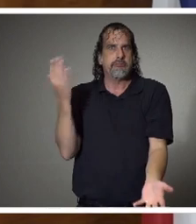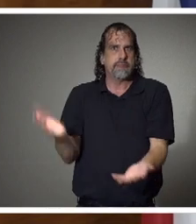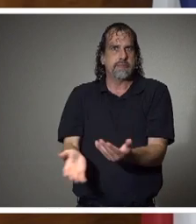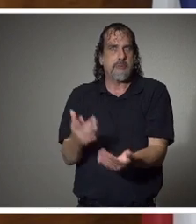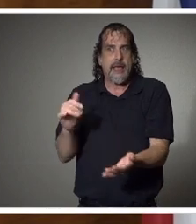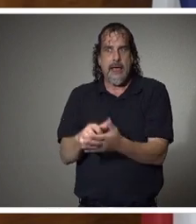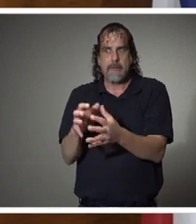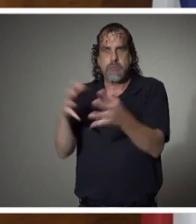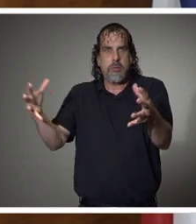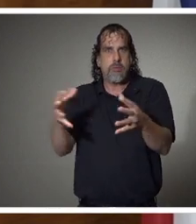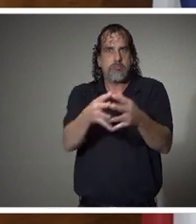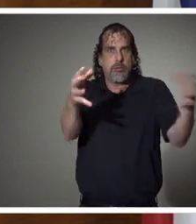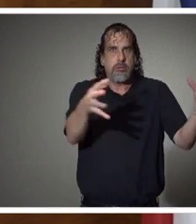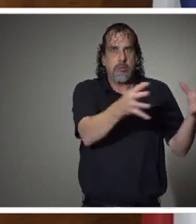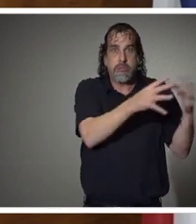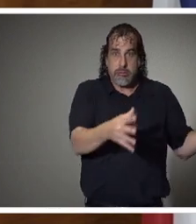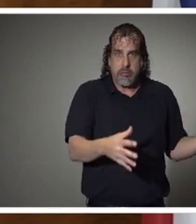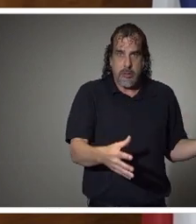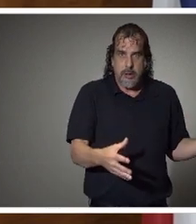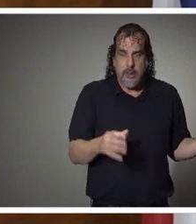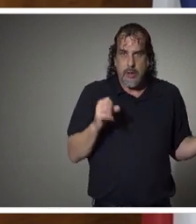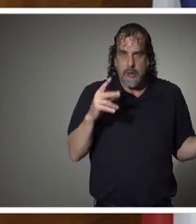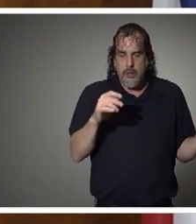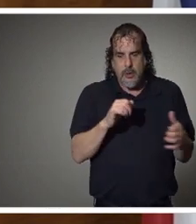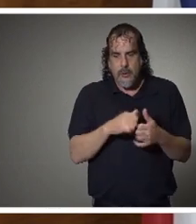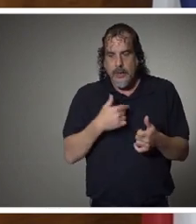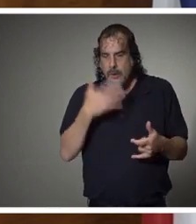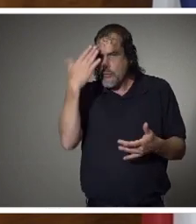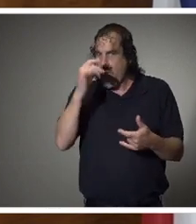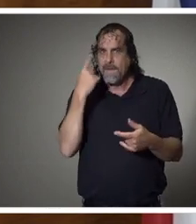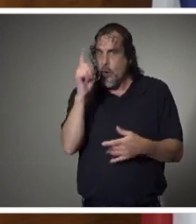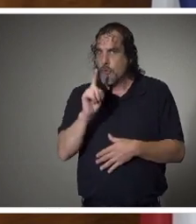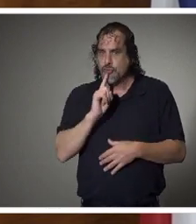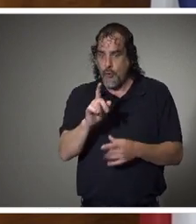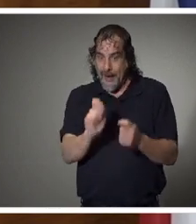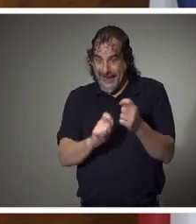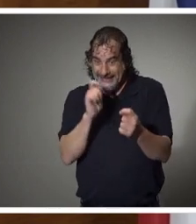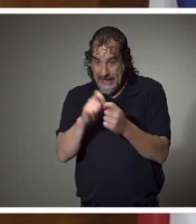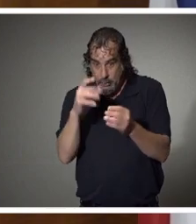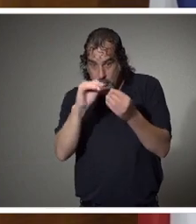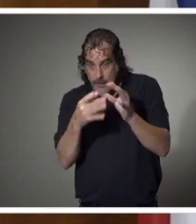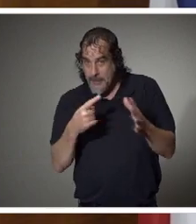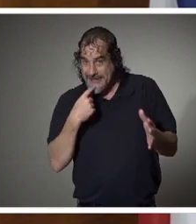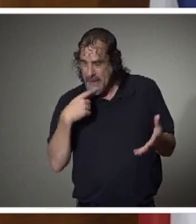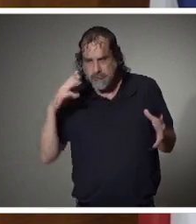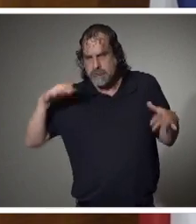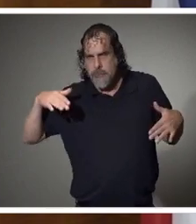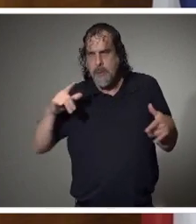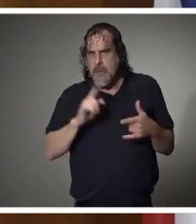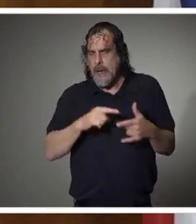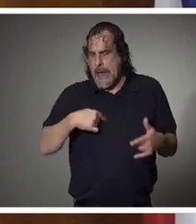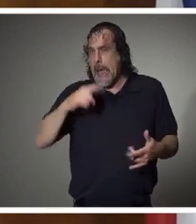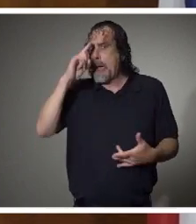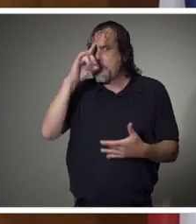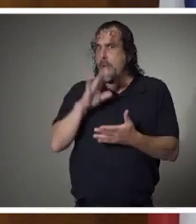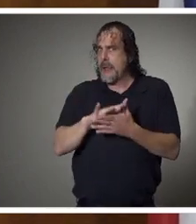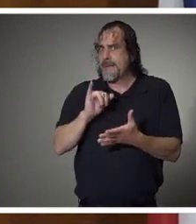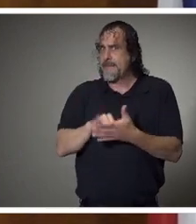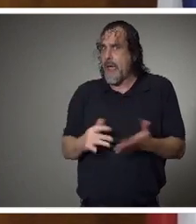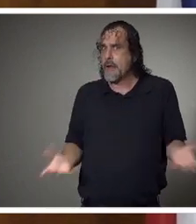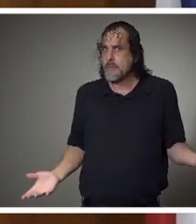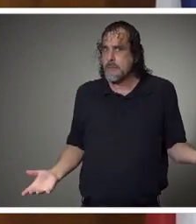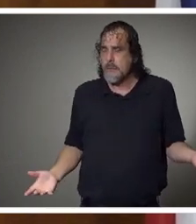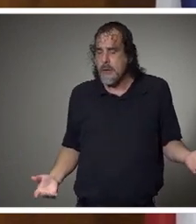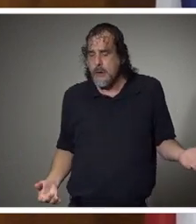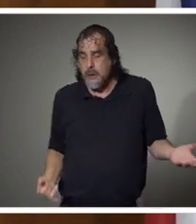America. And again, this is more anecdotal than it is data-driven, but I really firmly believe that is the case. But if you are